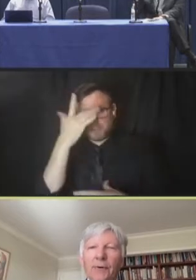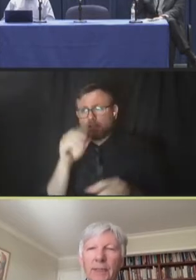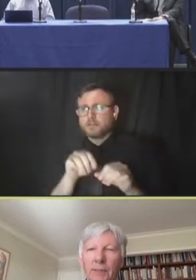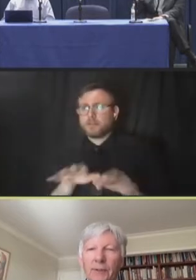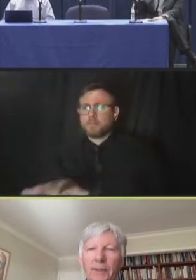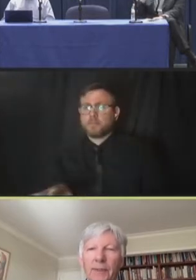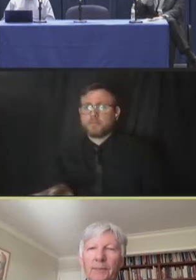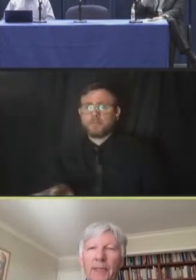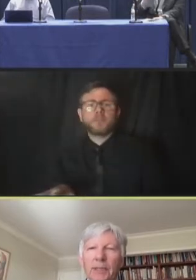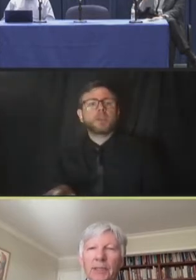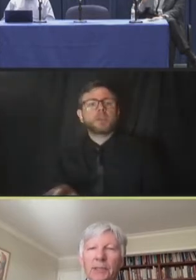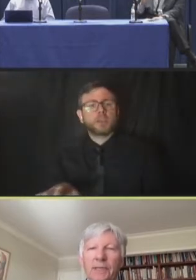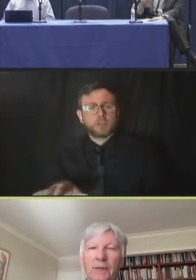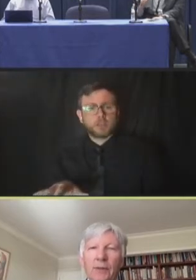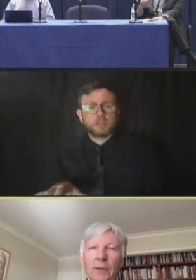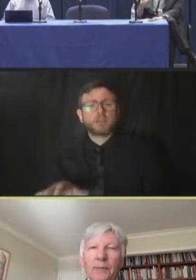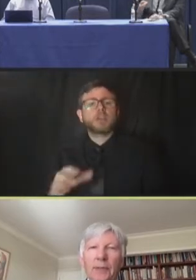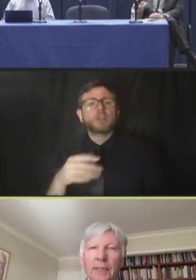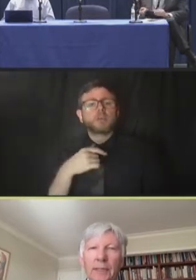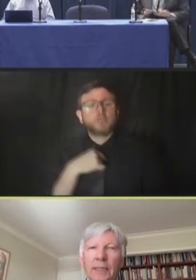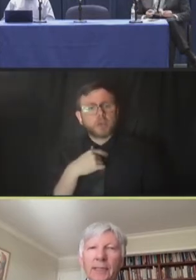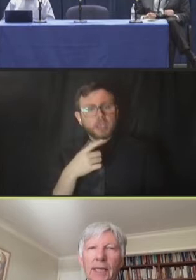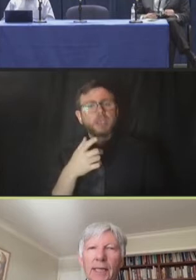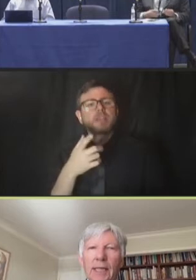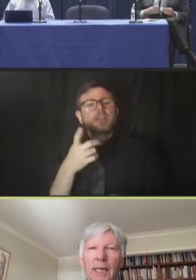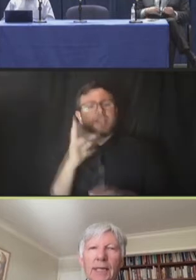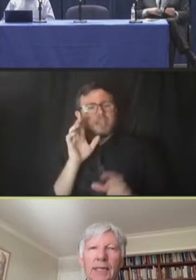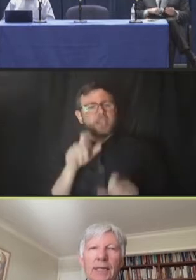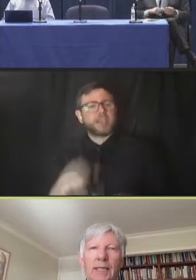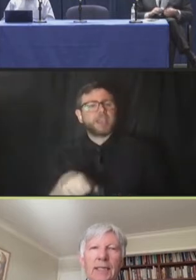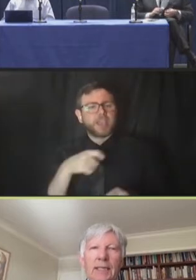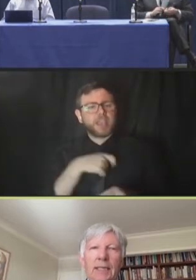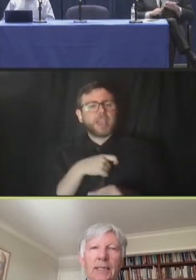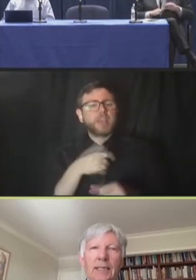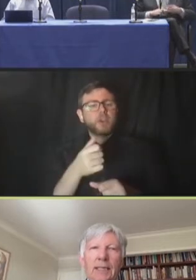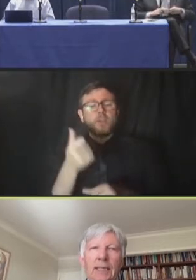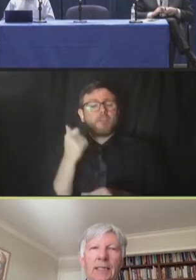vaccines is going to diminish achieving herd immunity. Next slide.